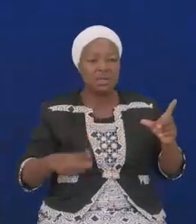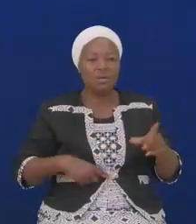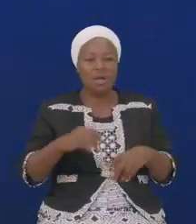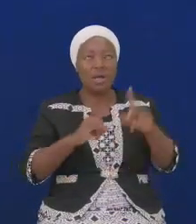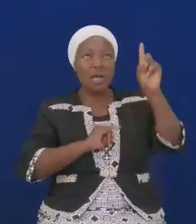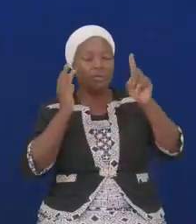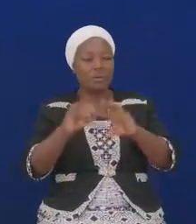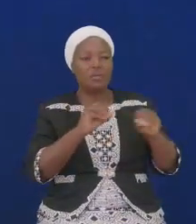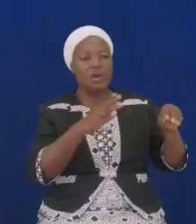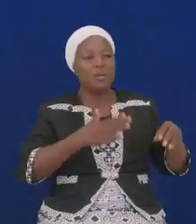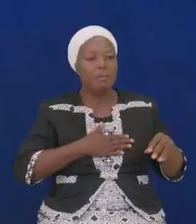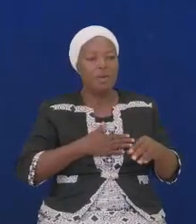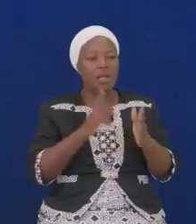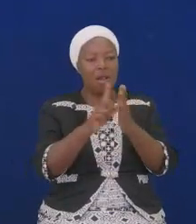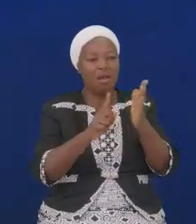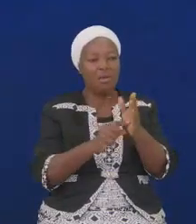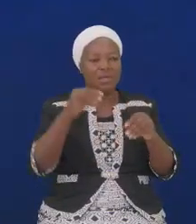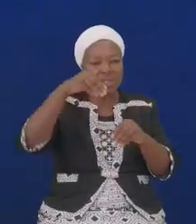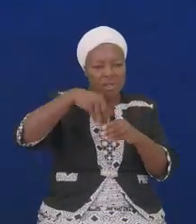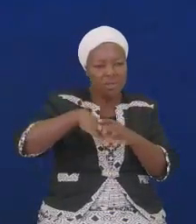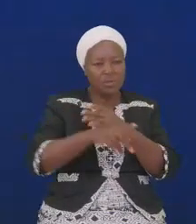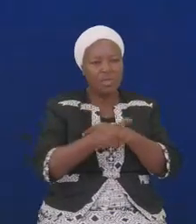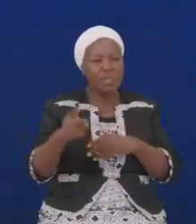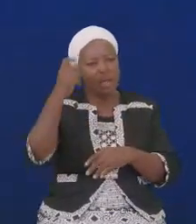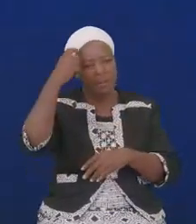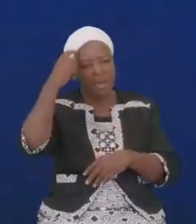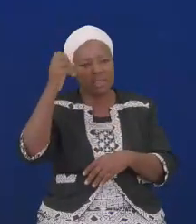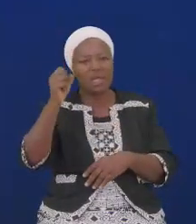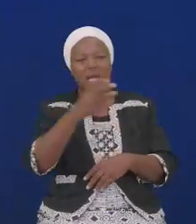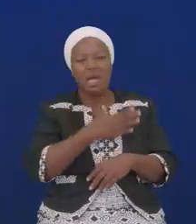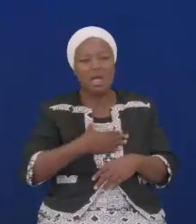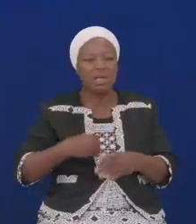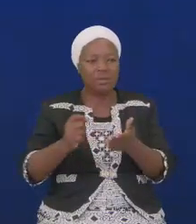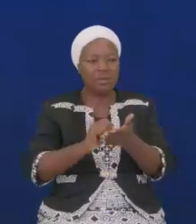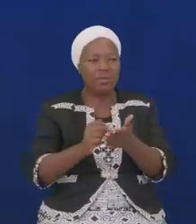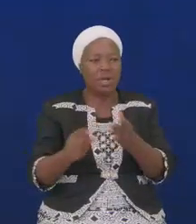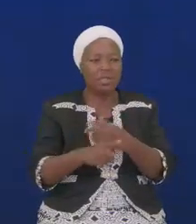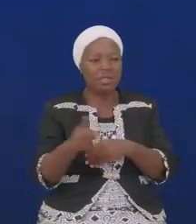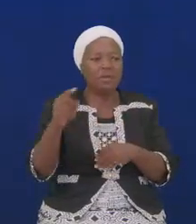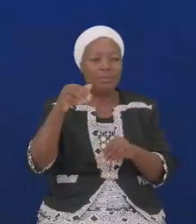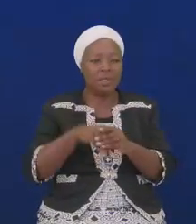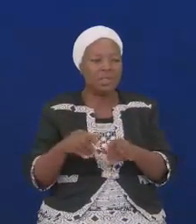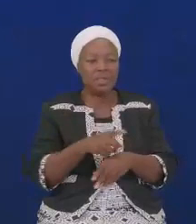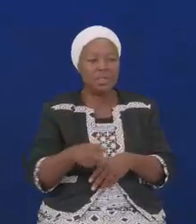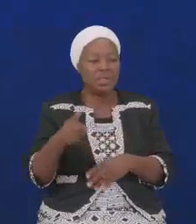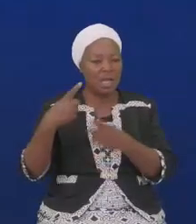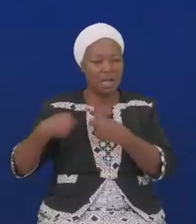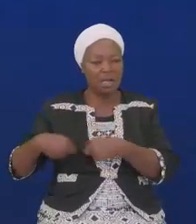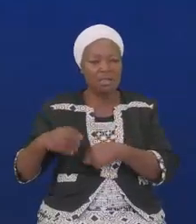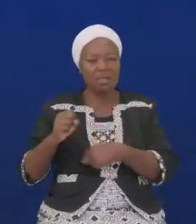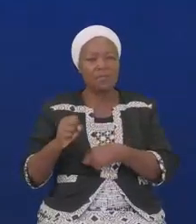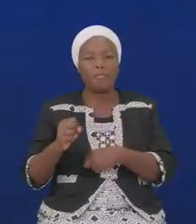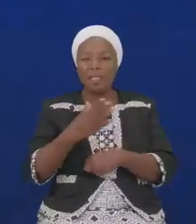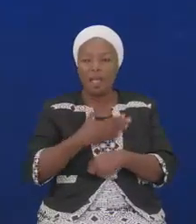put my laws into their mind and write them in their hearts,